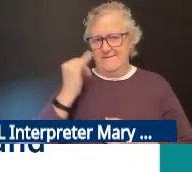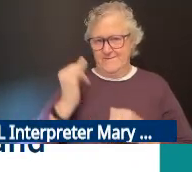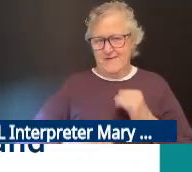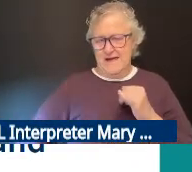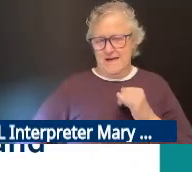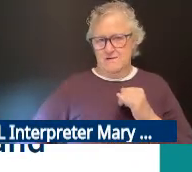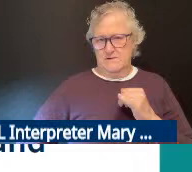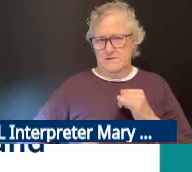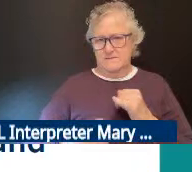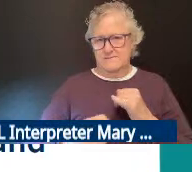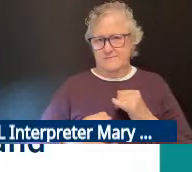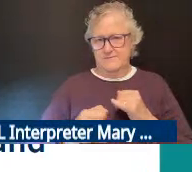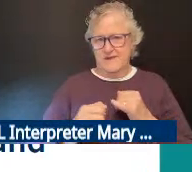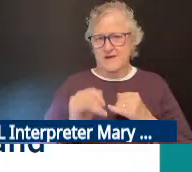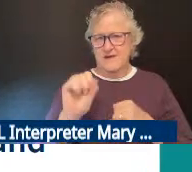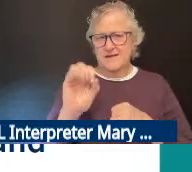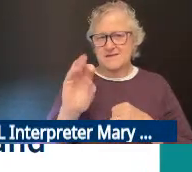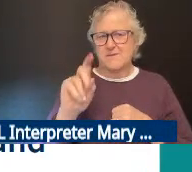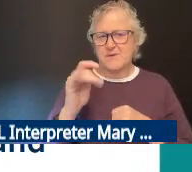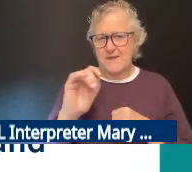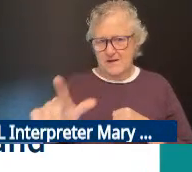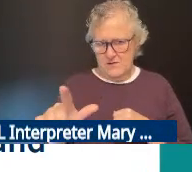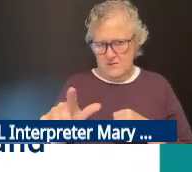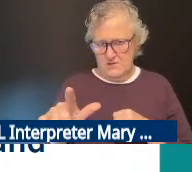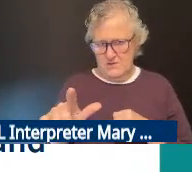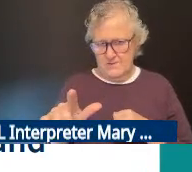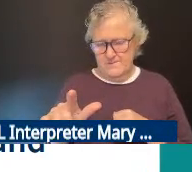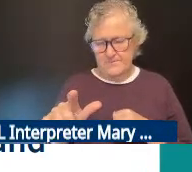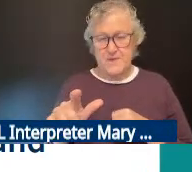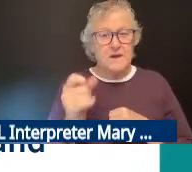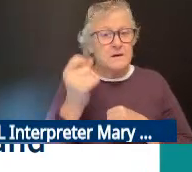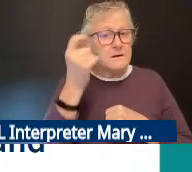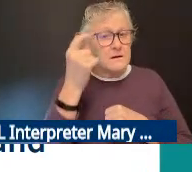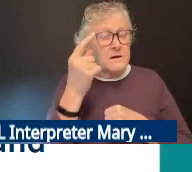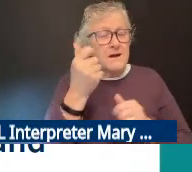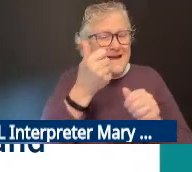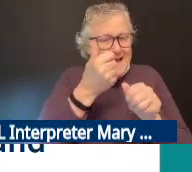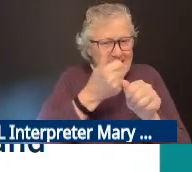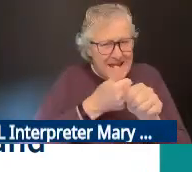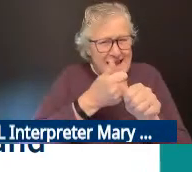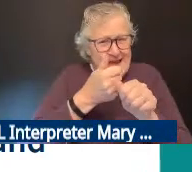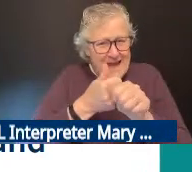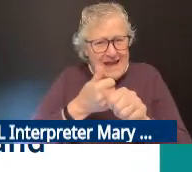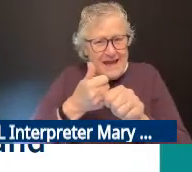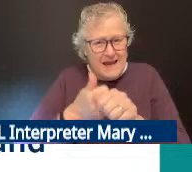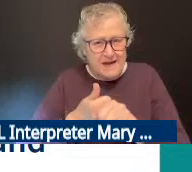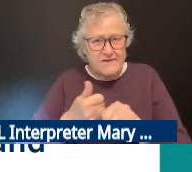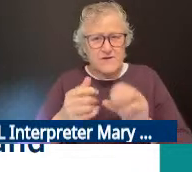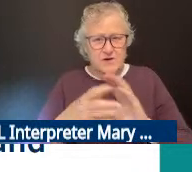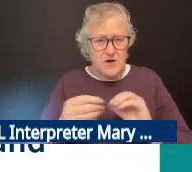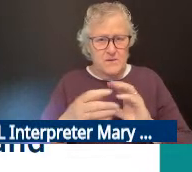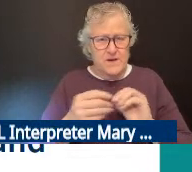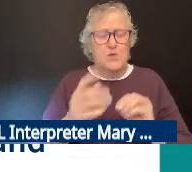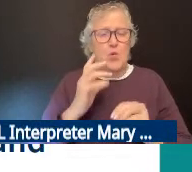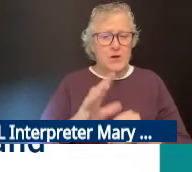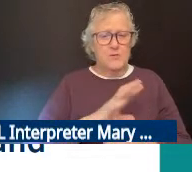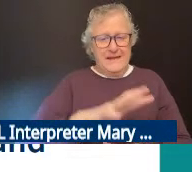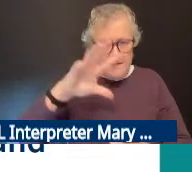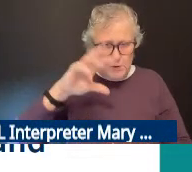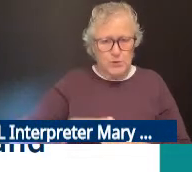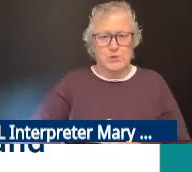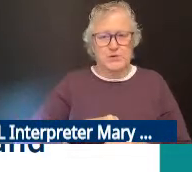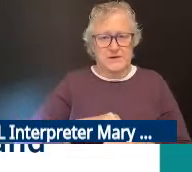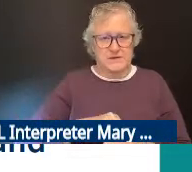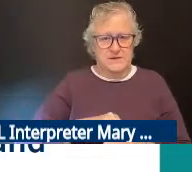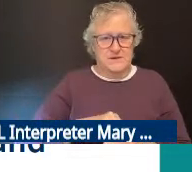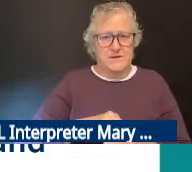And every comment and response will be incorporated into the final supplemental. It'll be part of that document. The responses are going